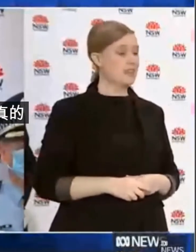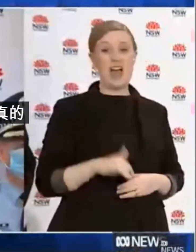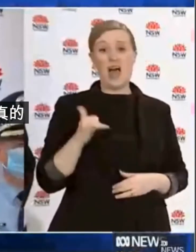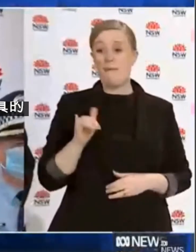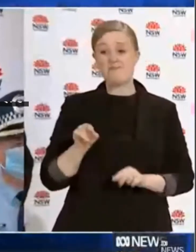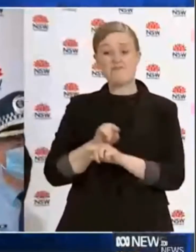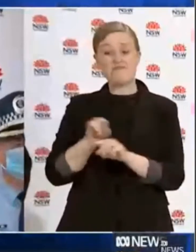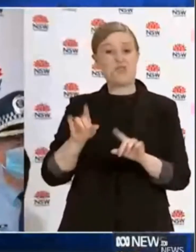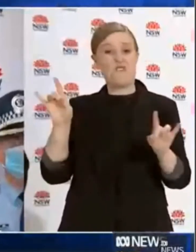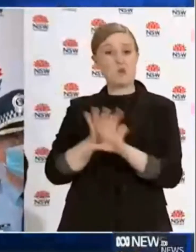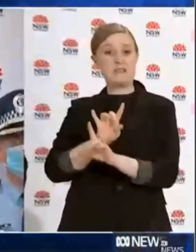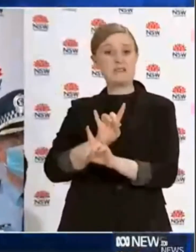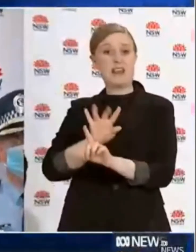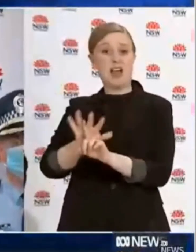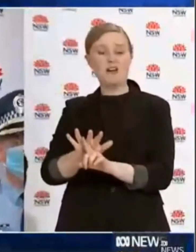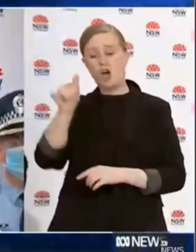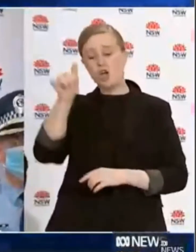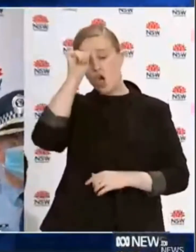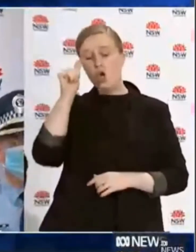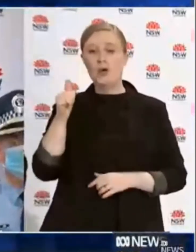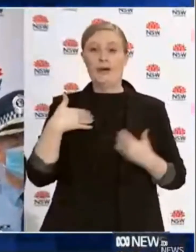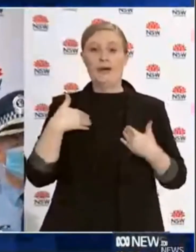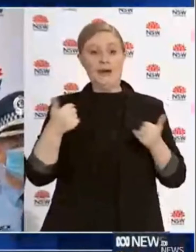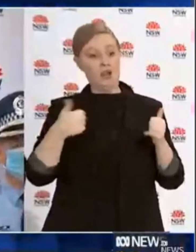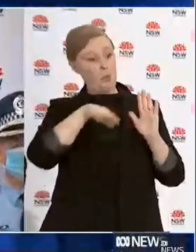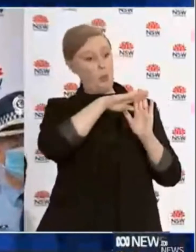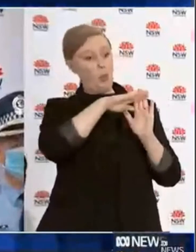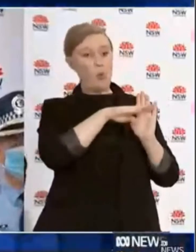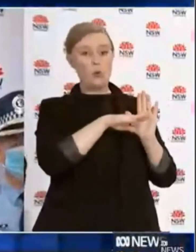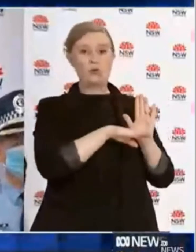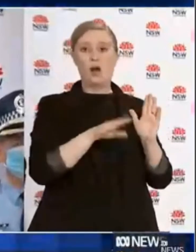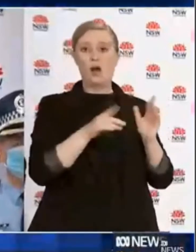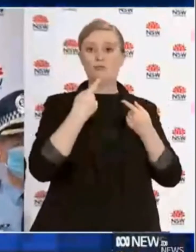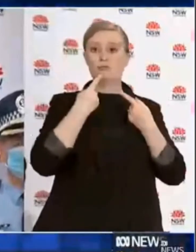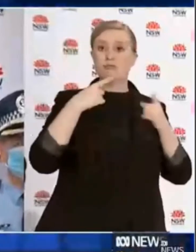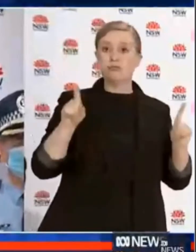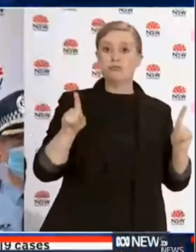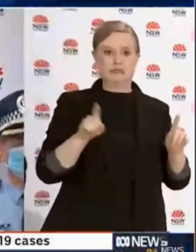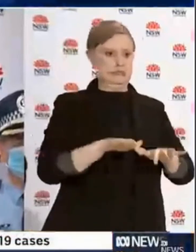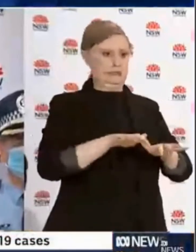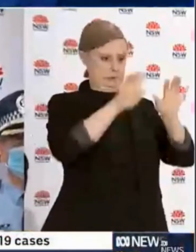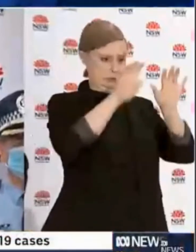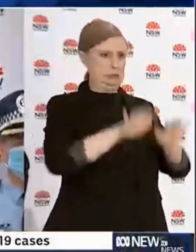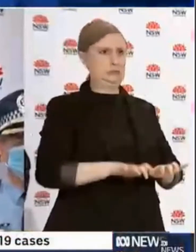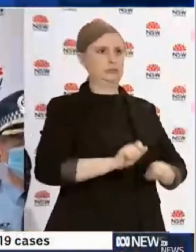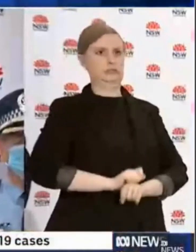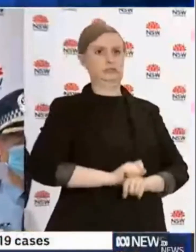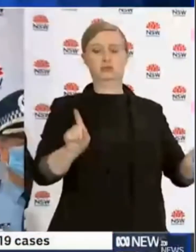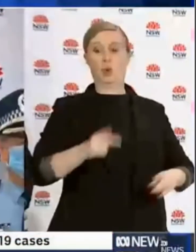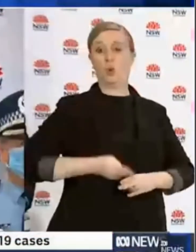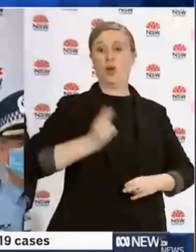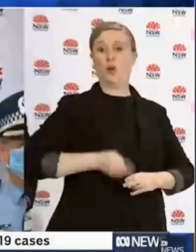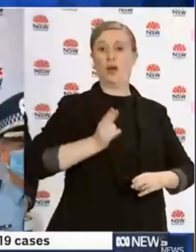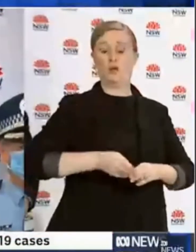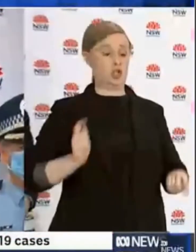confusion because public health orders are developed and then put out very quickly in response to changing circumstances.